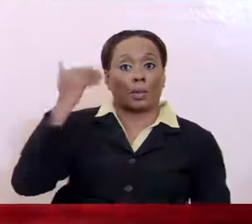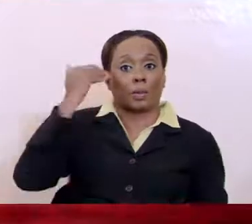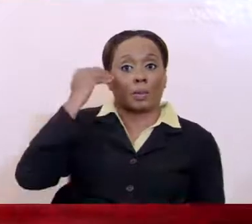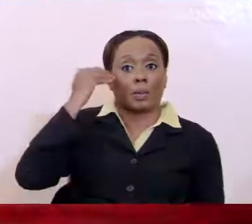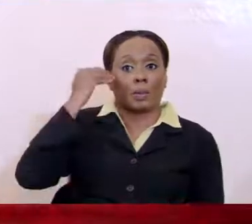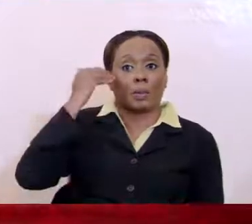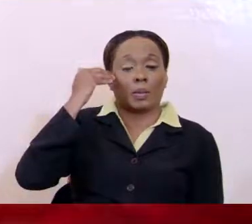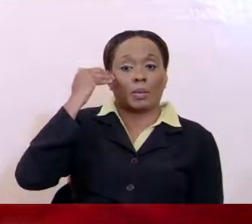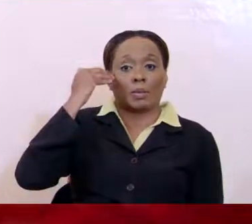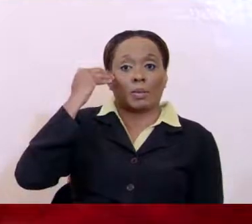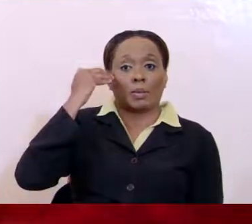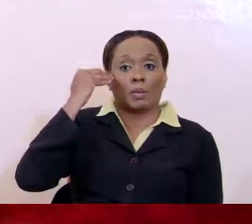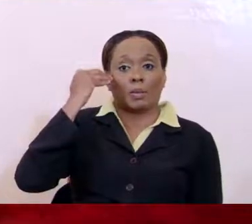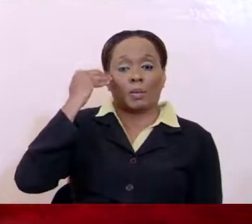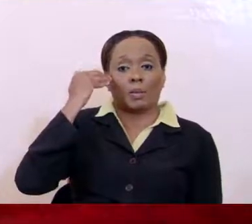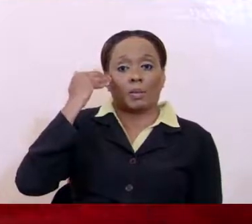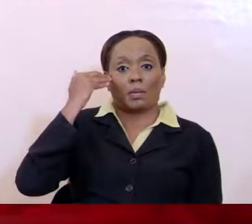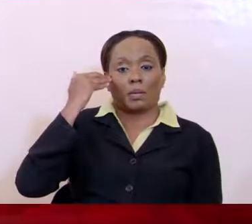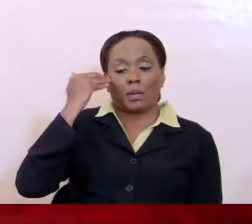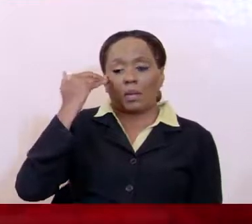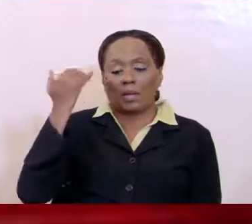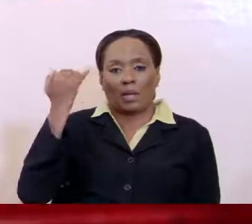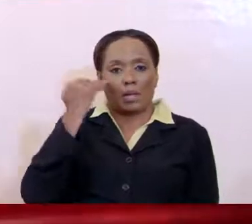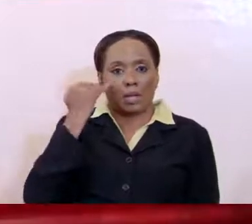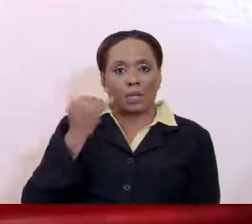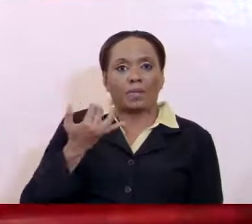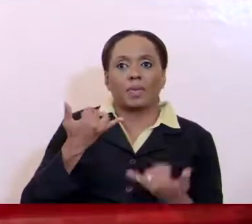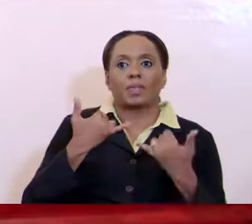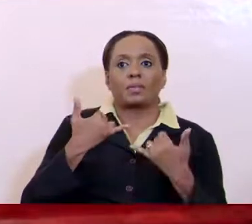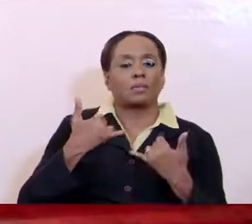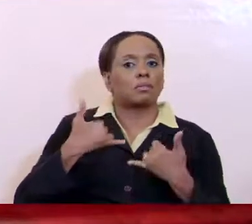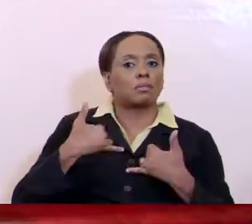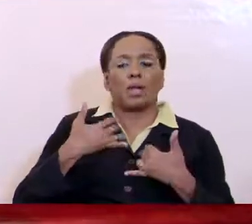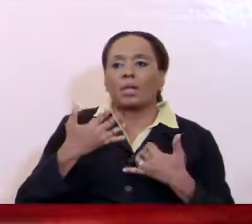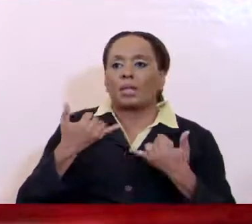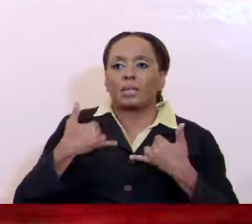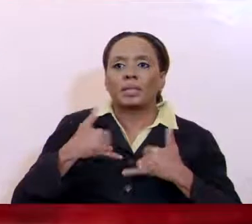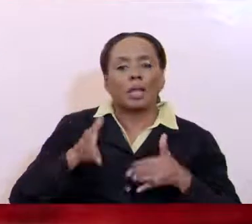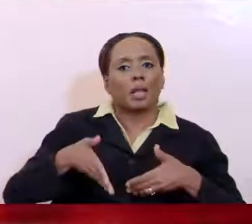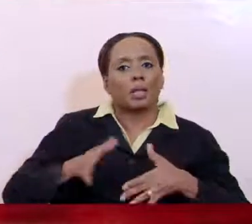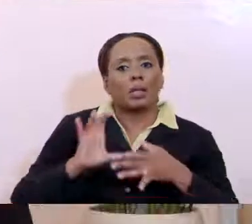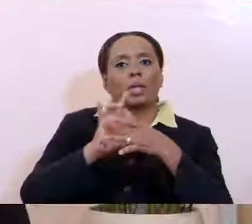of prevention of disconnection of services from the telecoms sector.